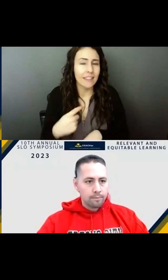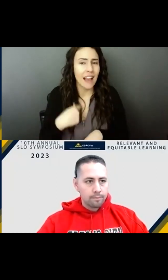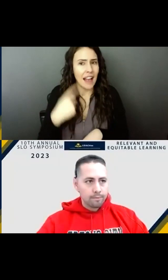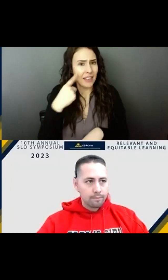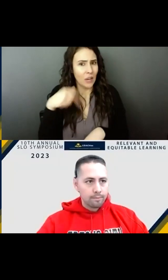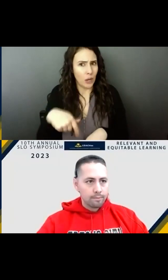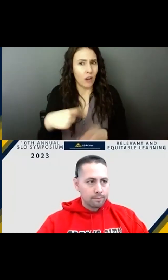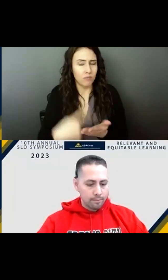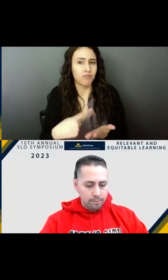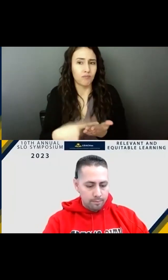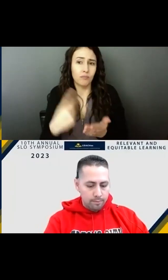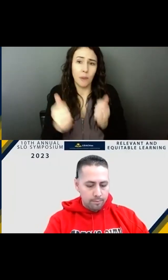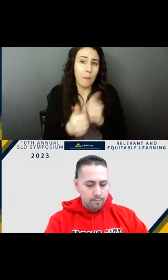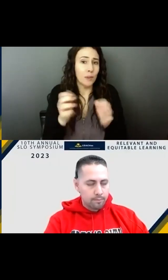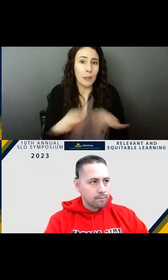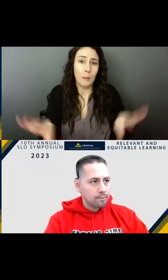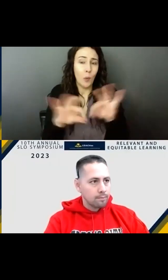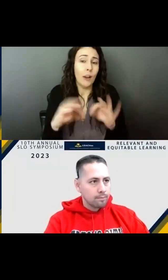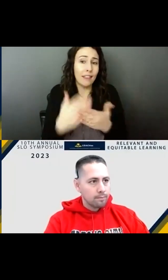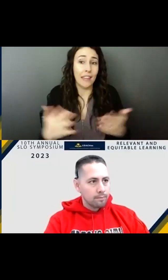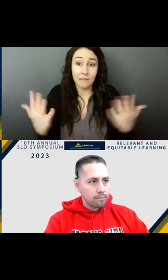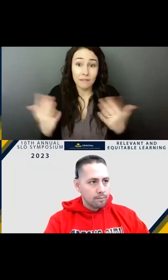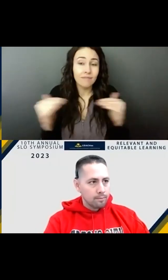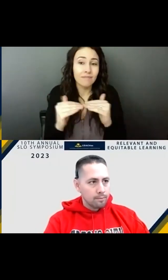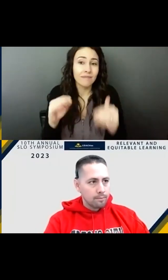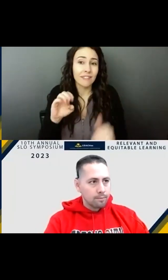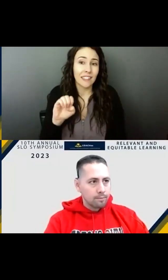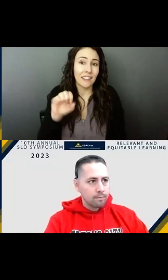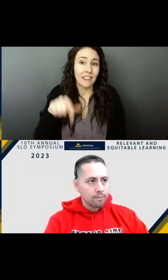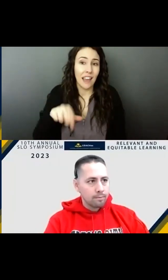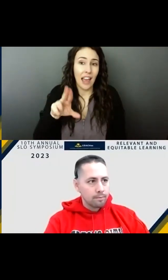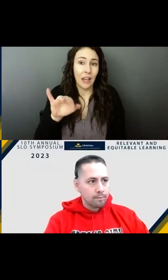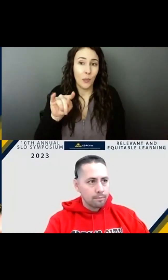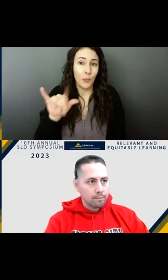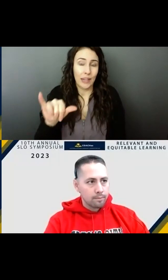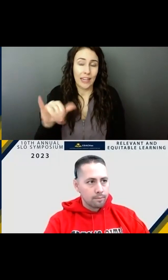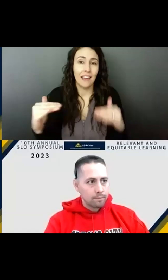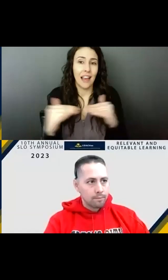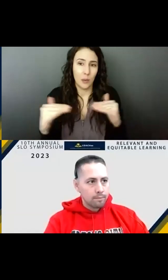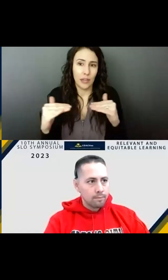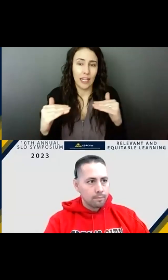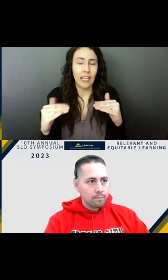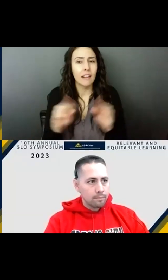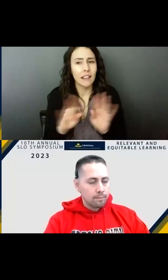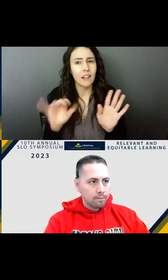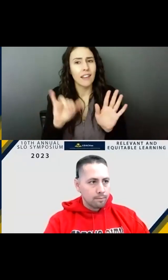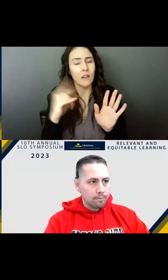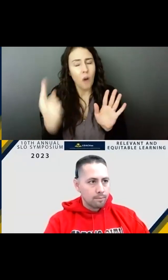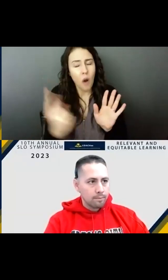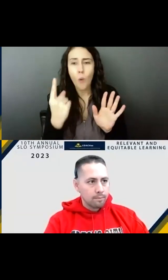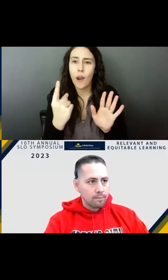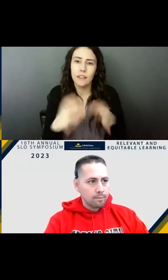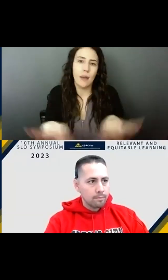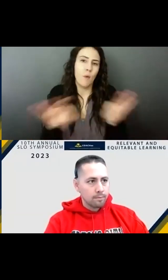are, which is equity. And that's part of what's in our title as well. Clearly, equity has always been very important,